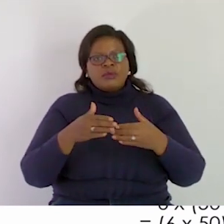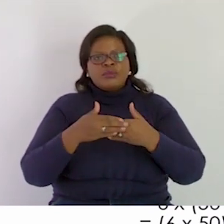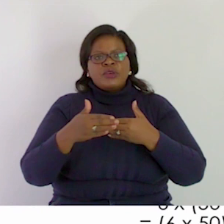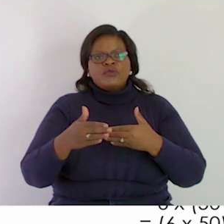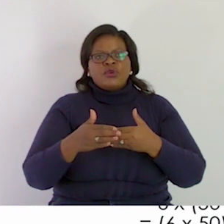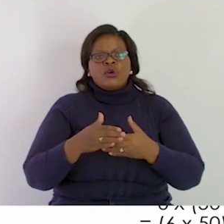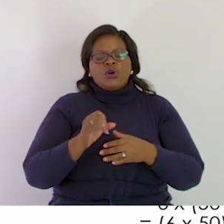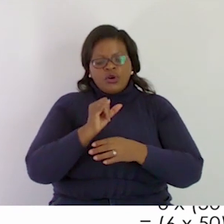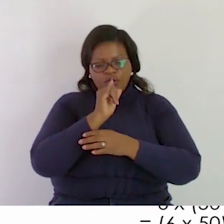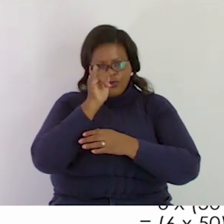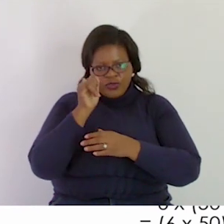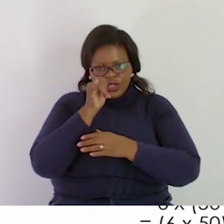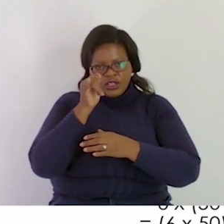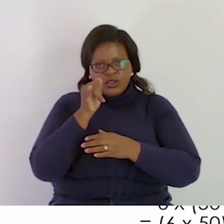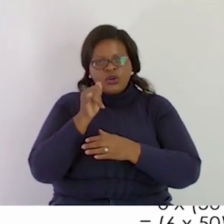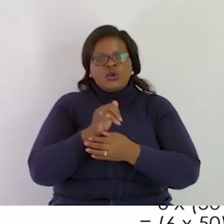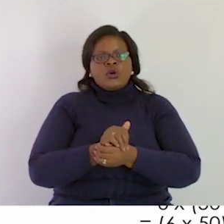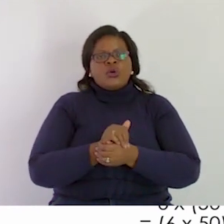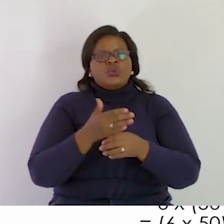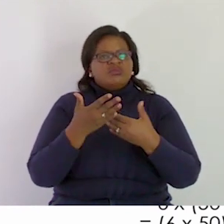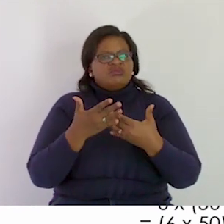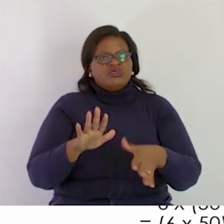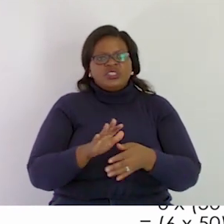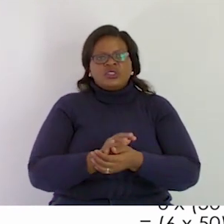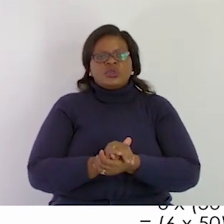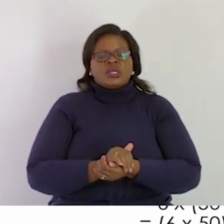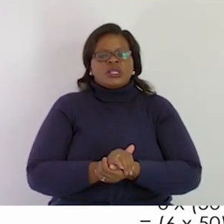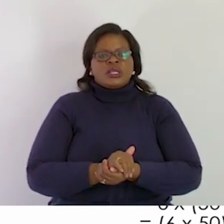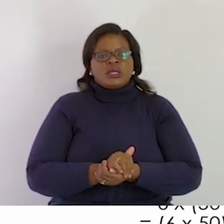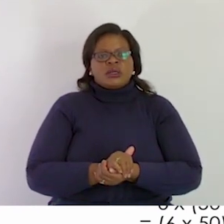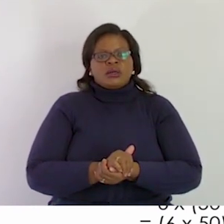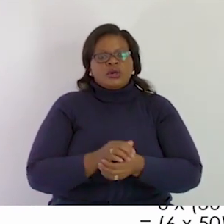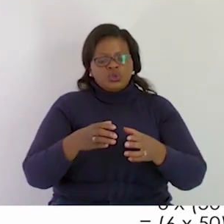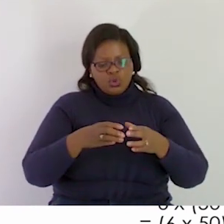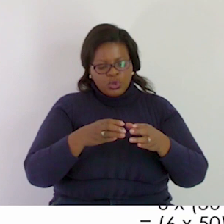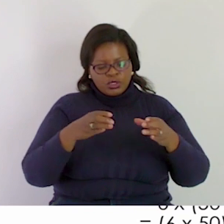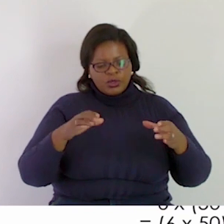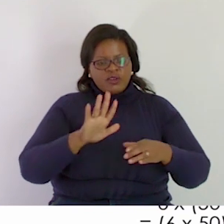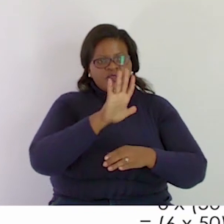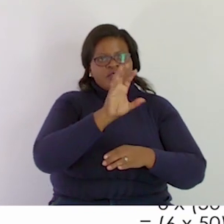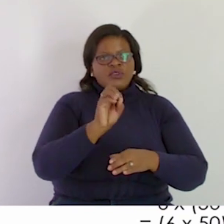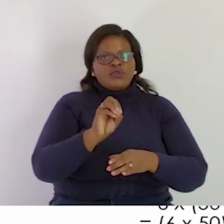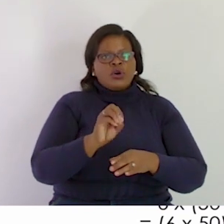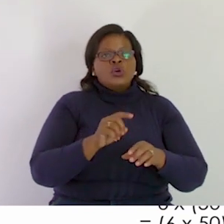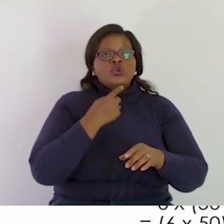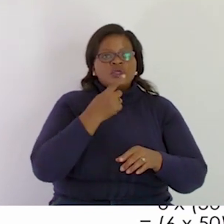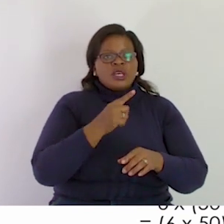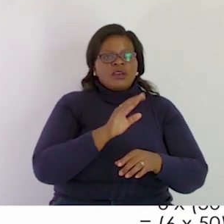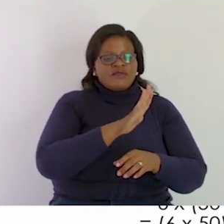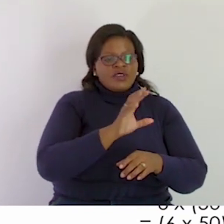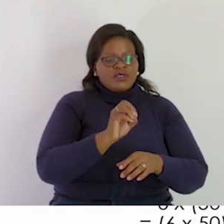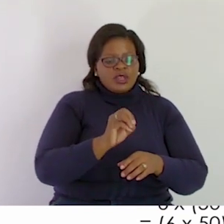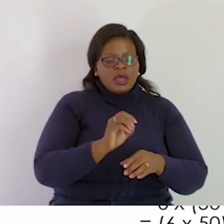video or presentation for expanding. So to expand 54, you can say 50 plus 4, and that have to